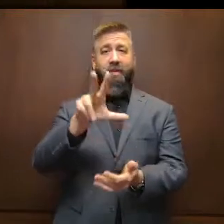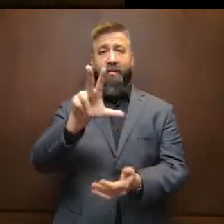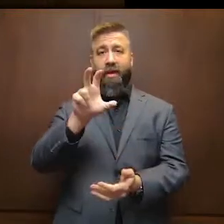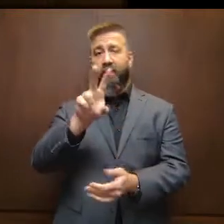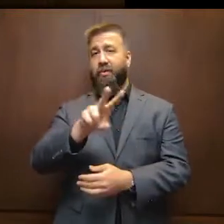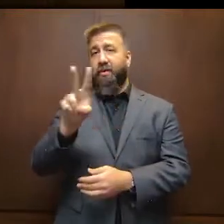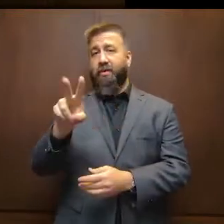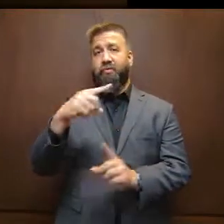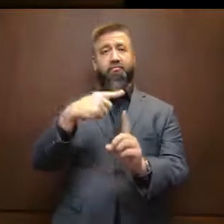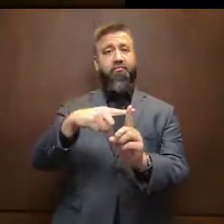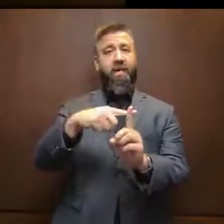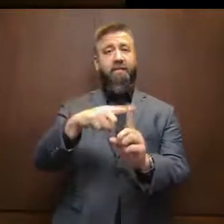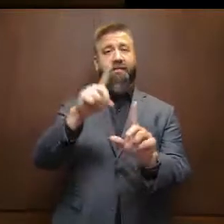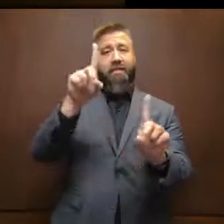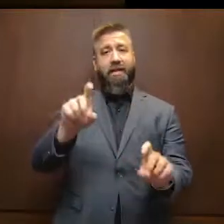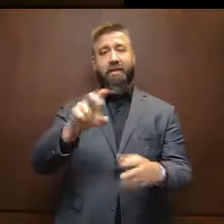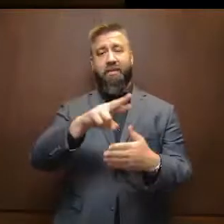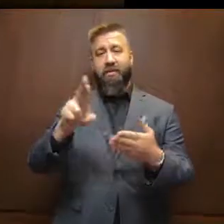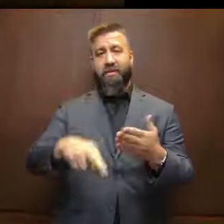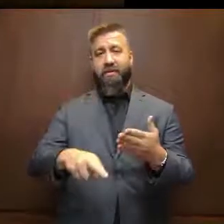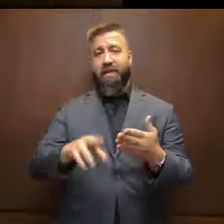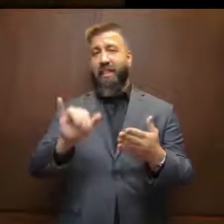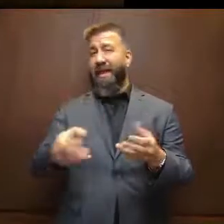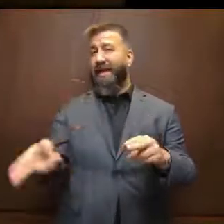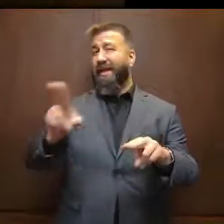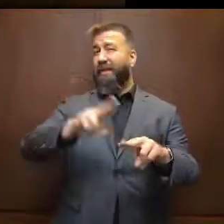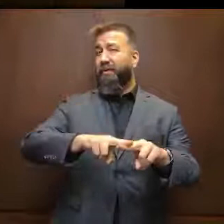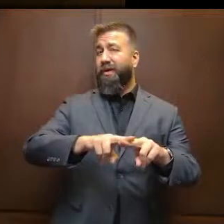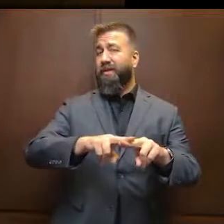1,017,322 positive test results, and that's an increase of